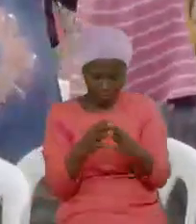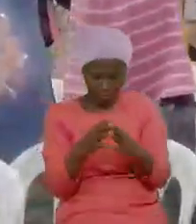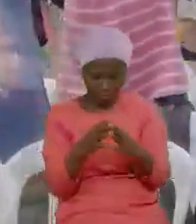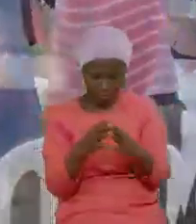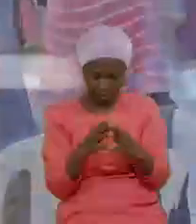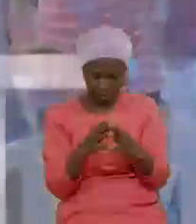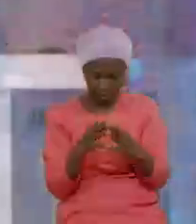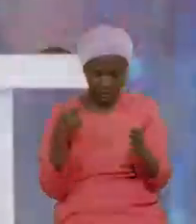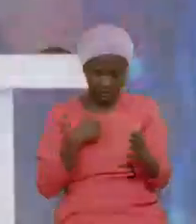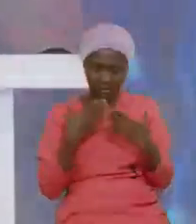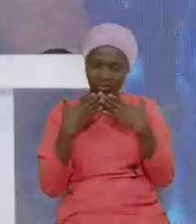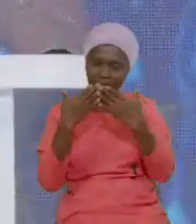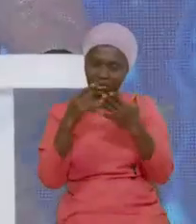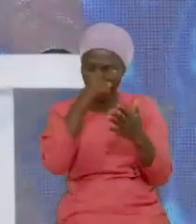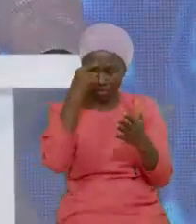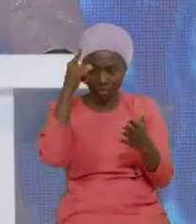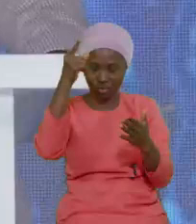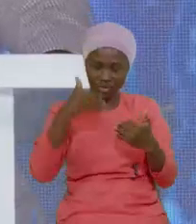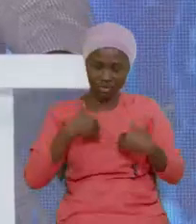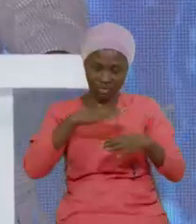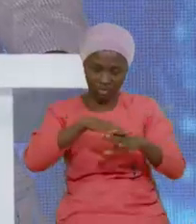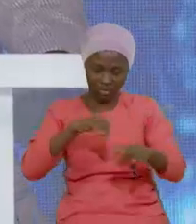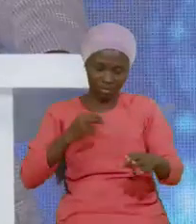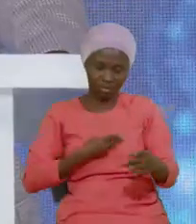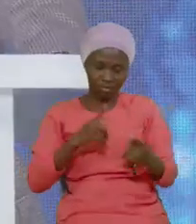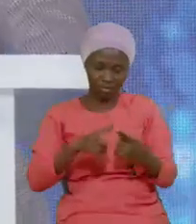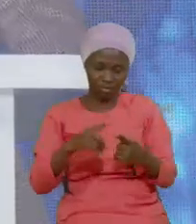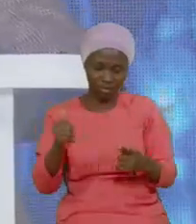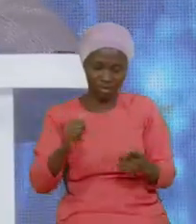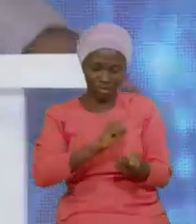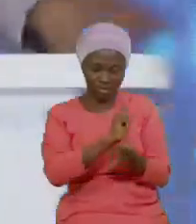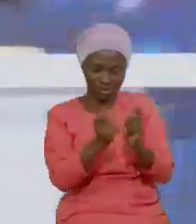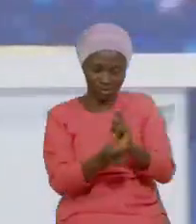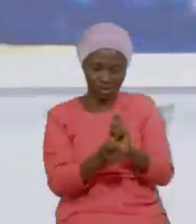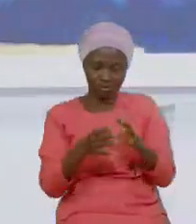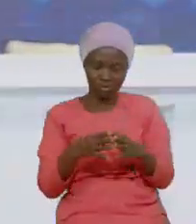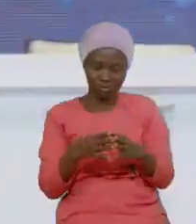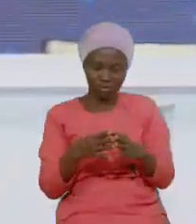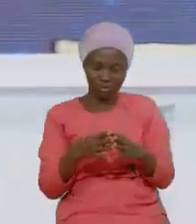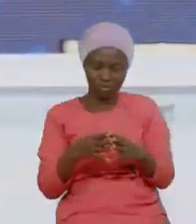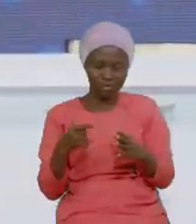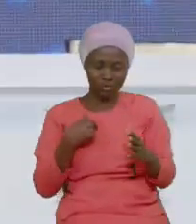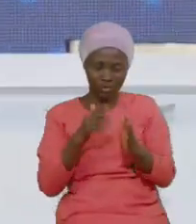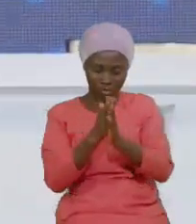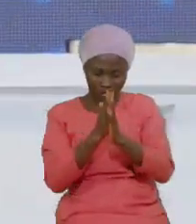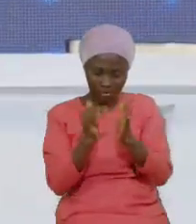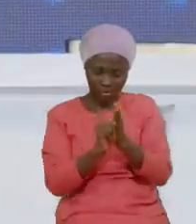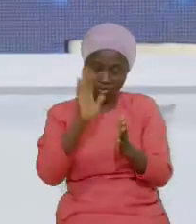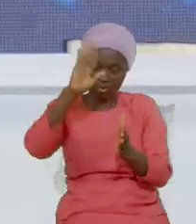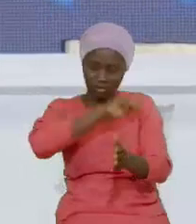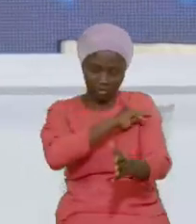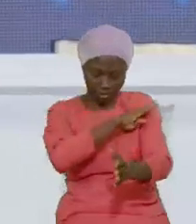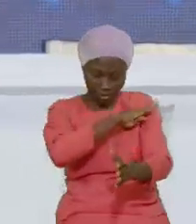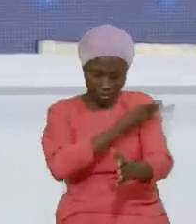we thank you because you have called us to change. We pray that your mighty hand